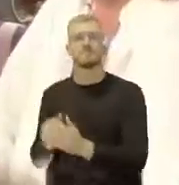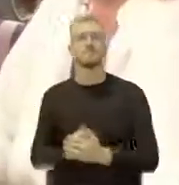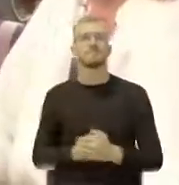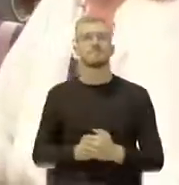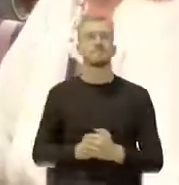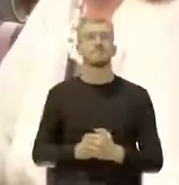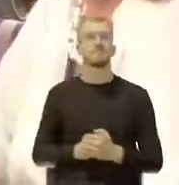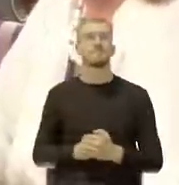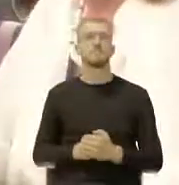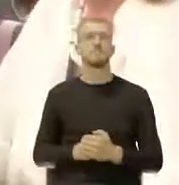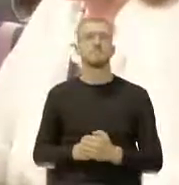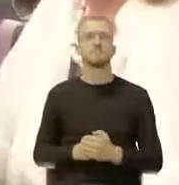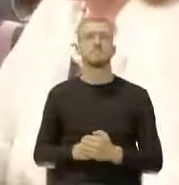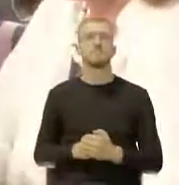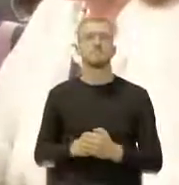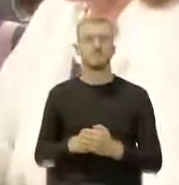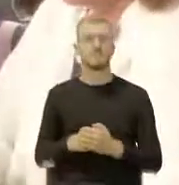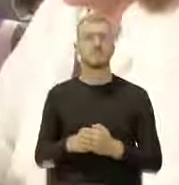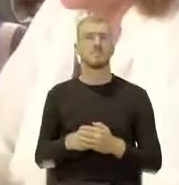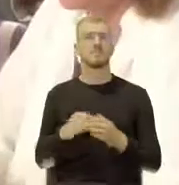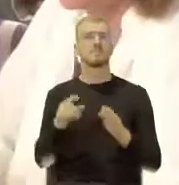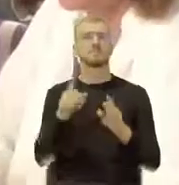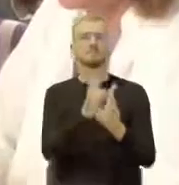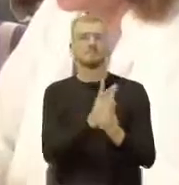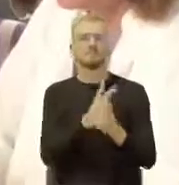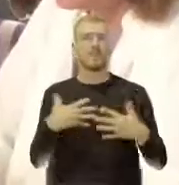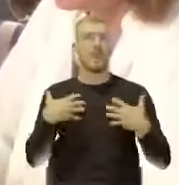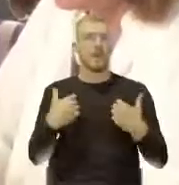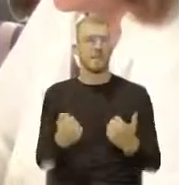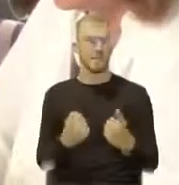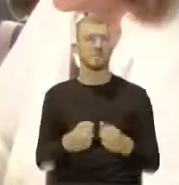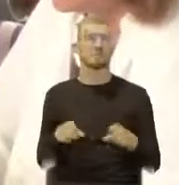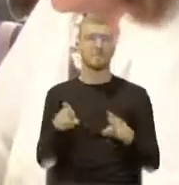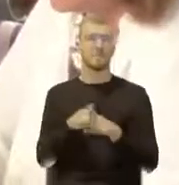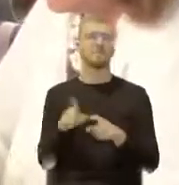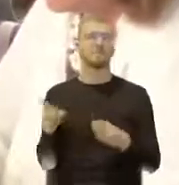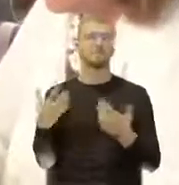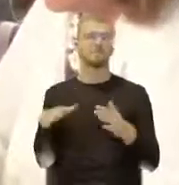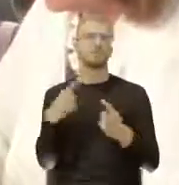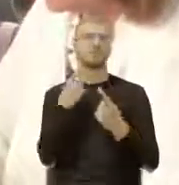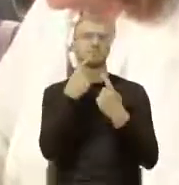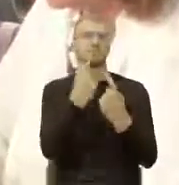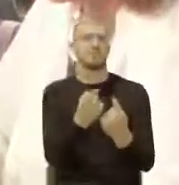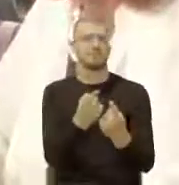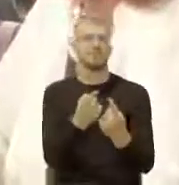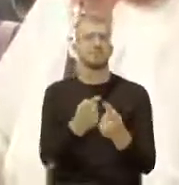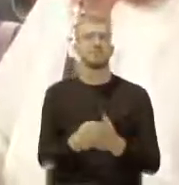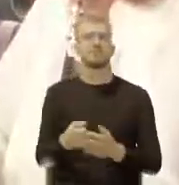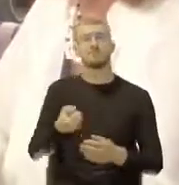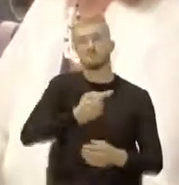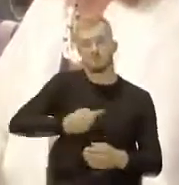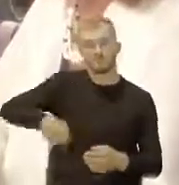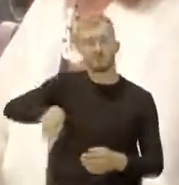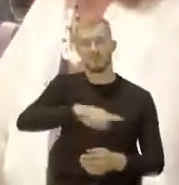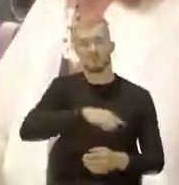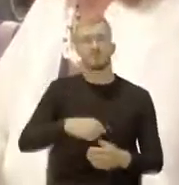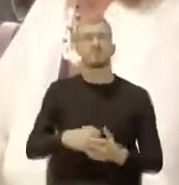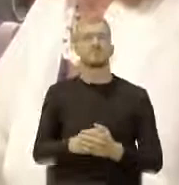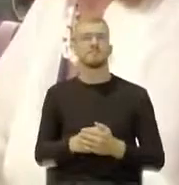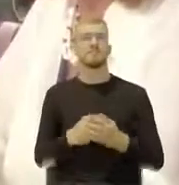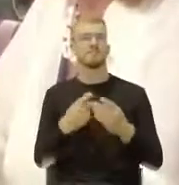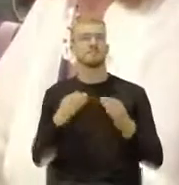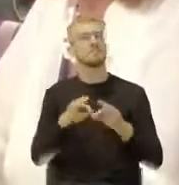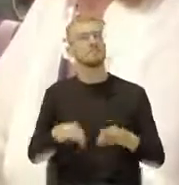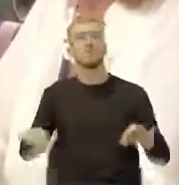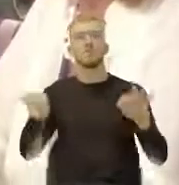were crucial at the pandemic, because we were actually in charge of providing health services directly to the